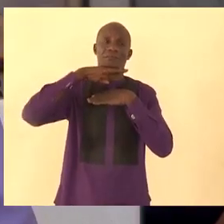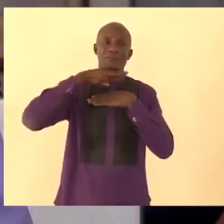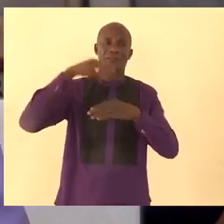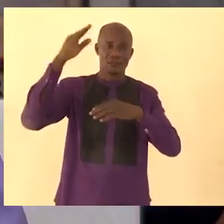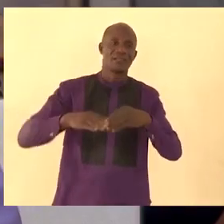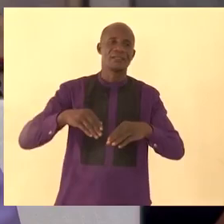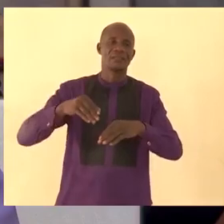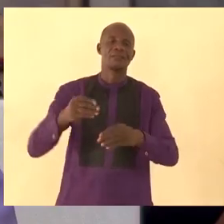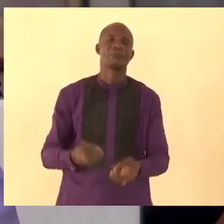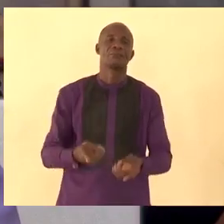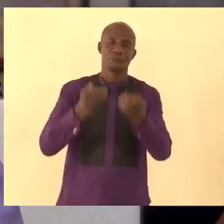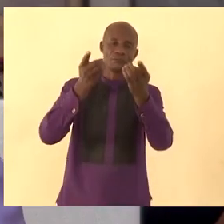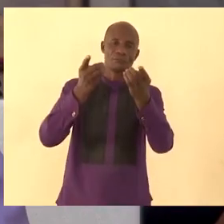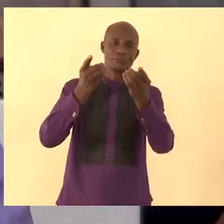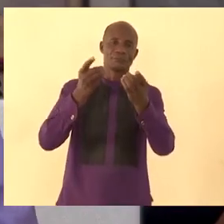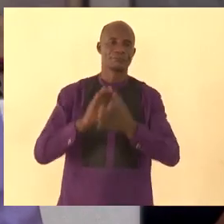deferred gratification.